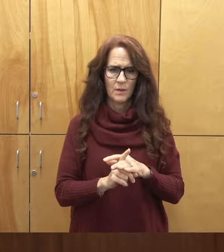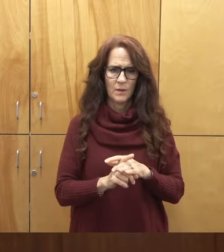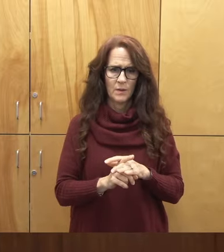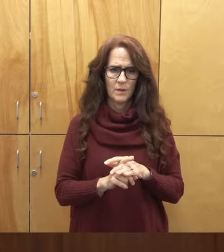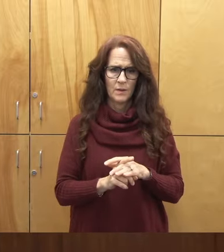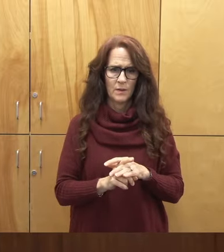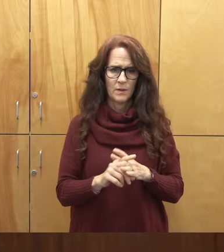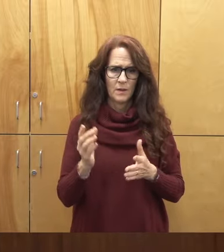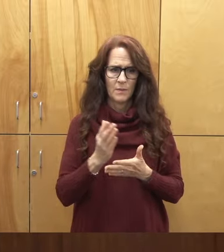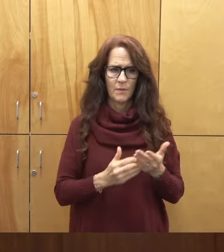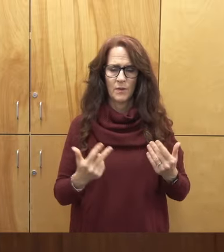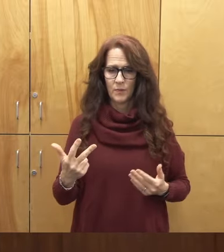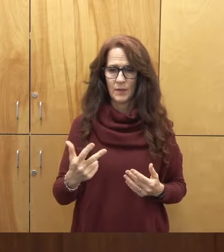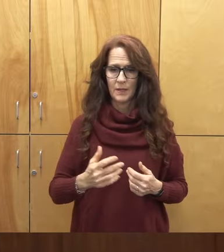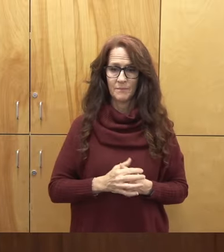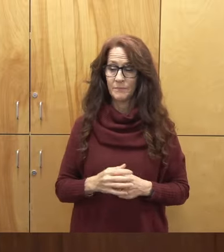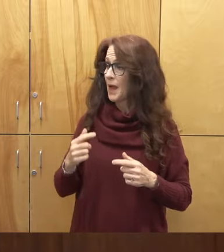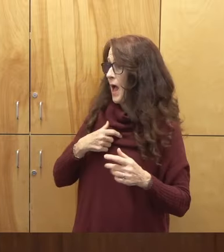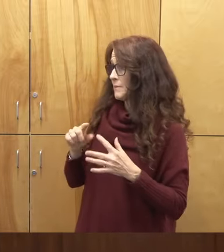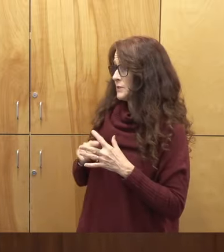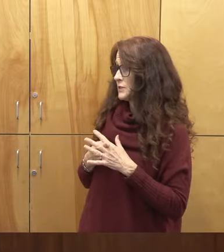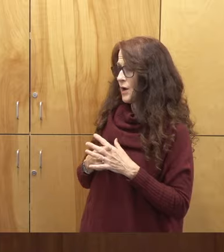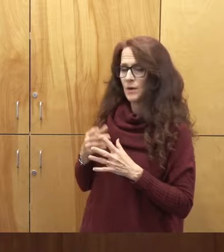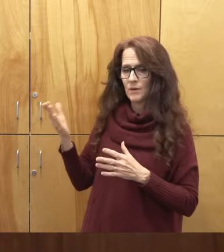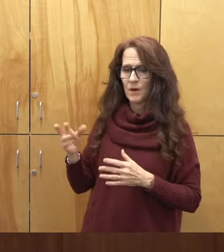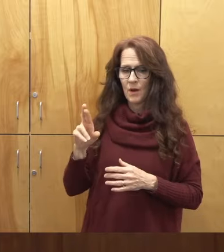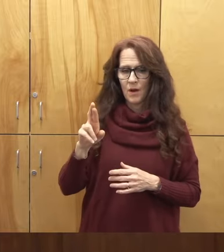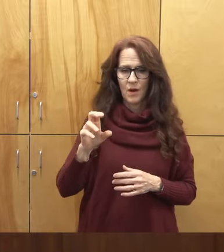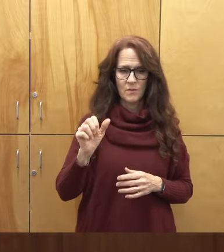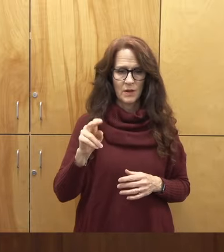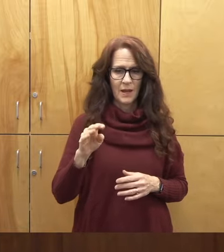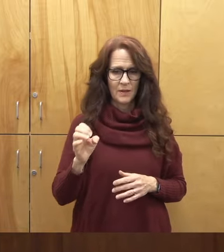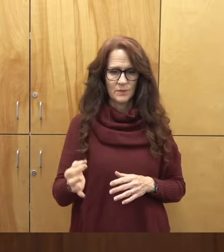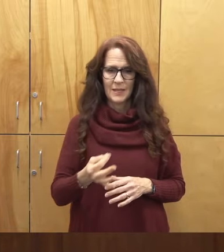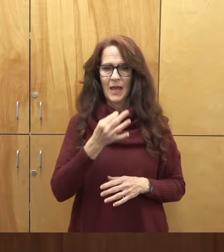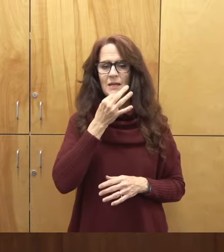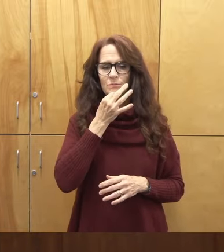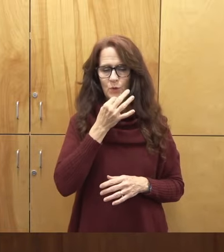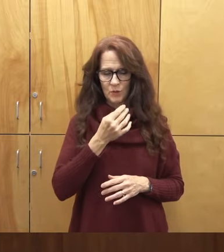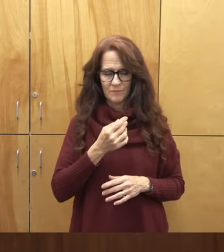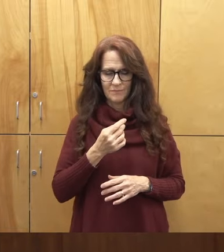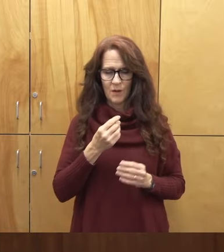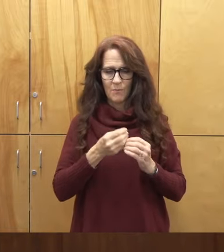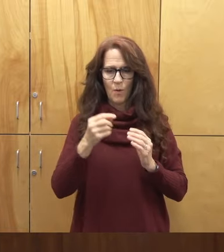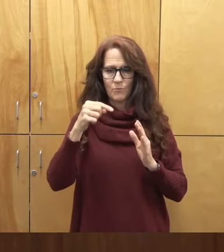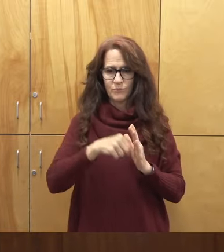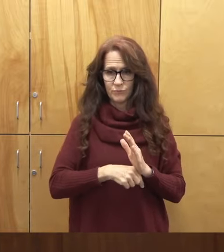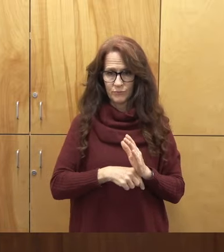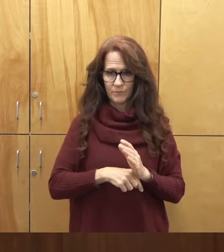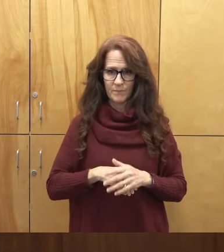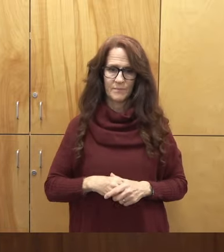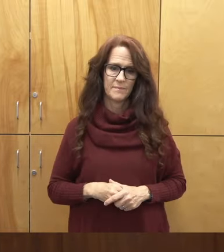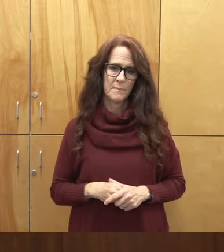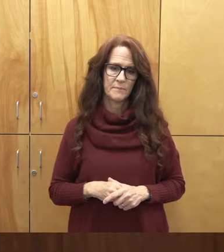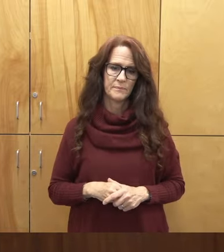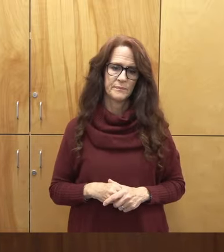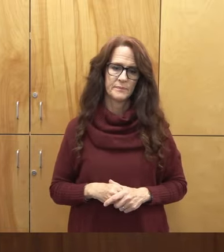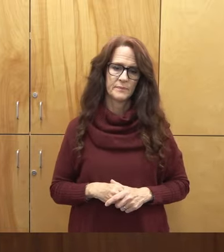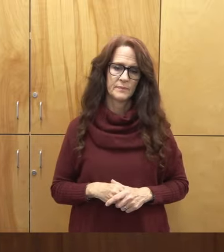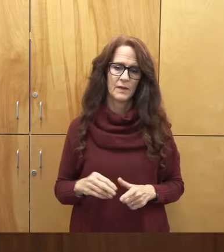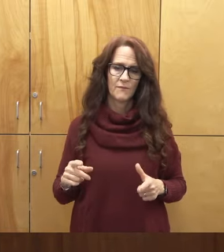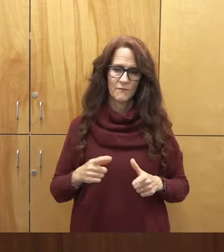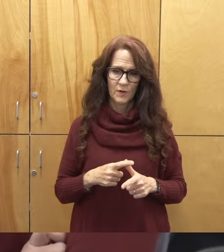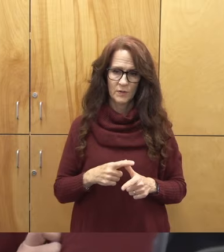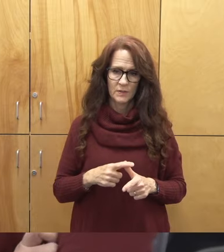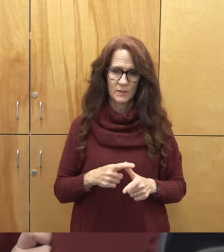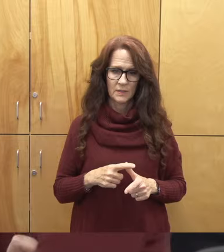version 3? Well, I'm going to start, and I'll have my colleague Renee, who's the expert on this, go in a little more detail. First of all,